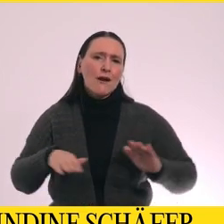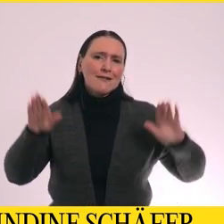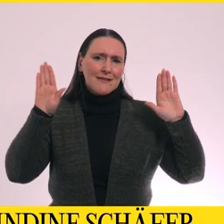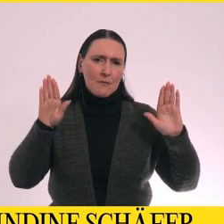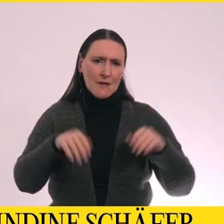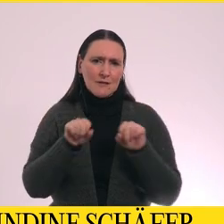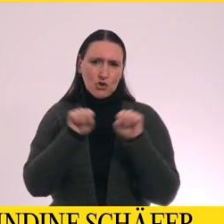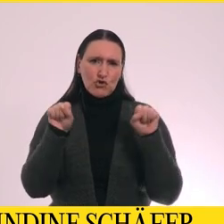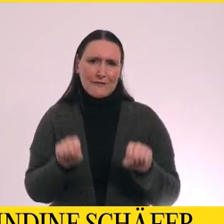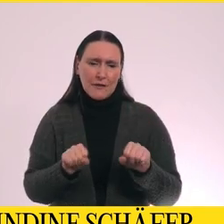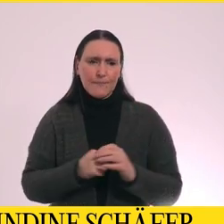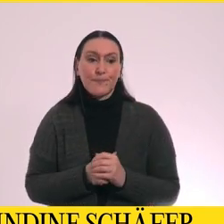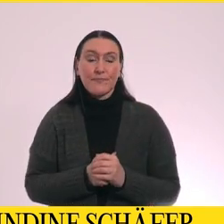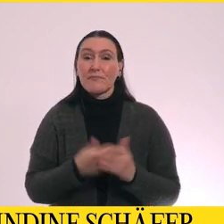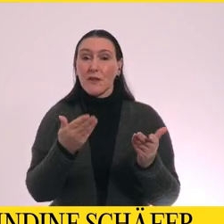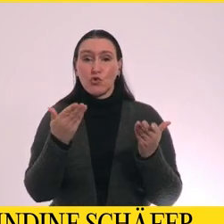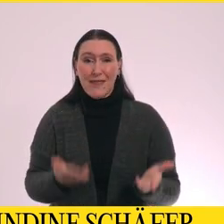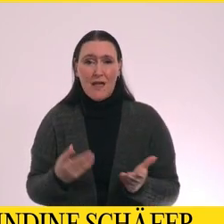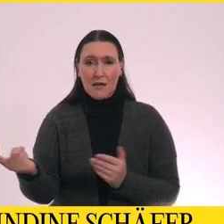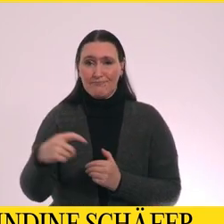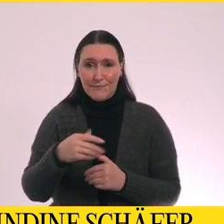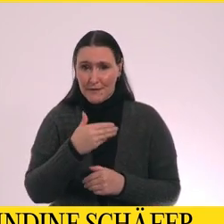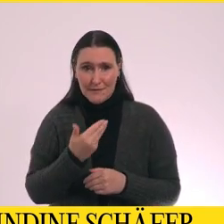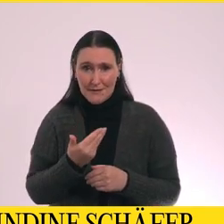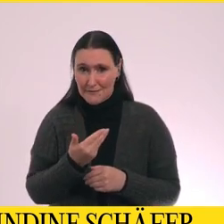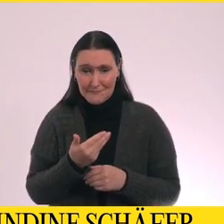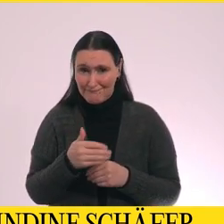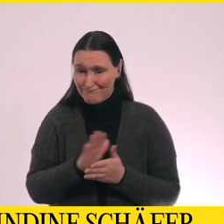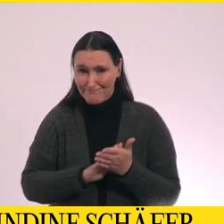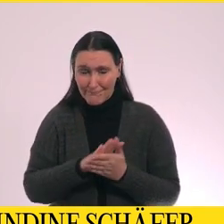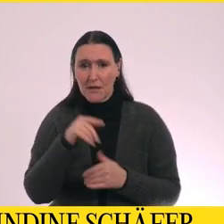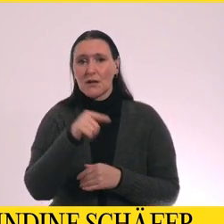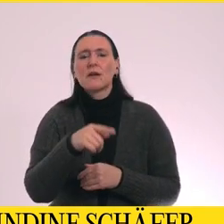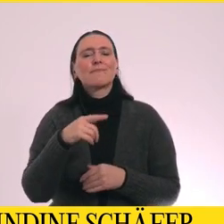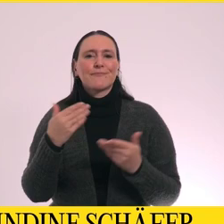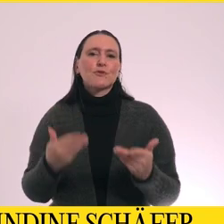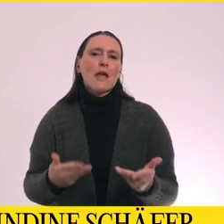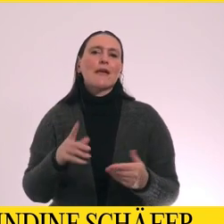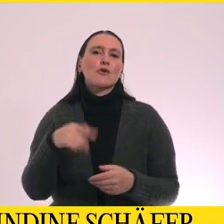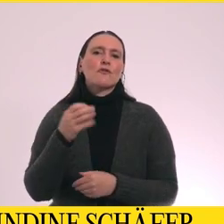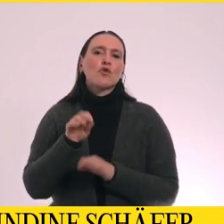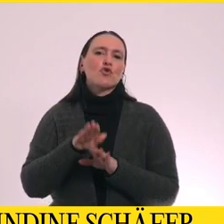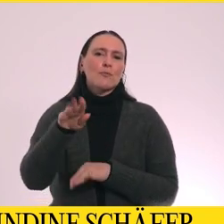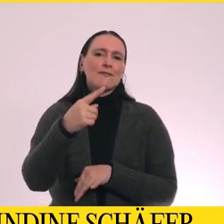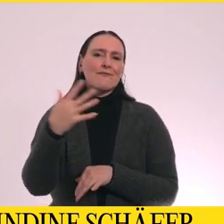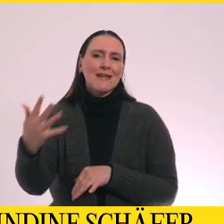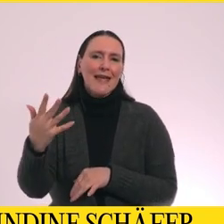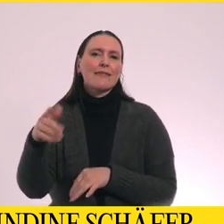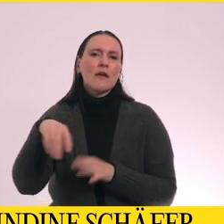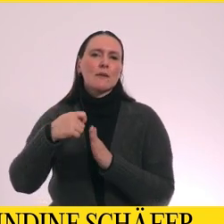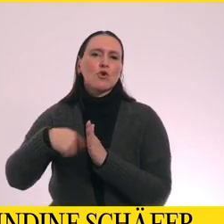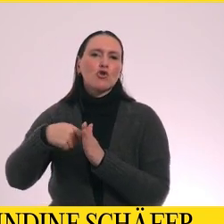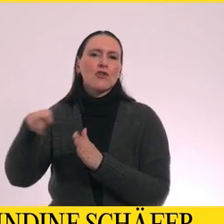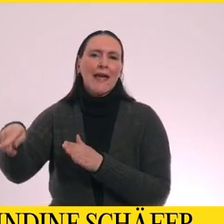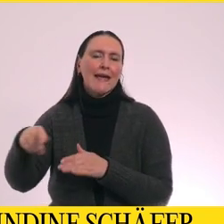today is that she has been involved in doing important research for our Documenta 15 project in the camps in